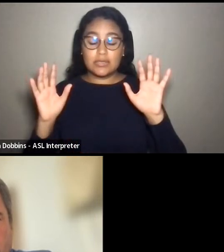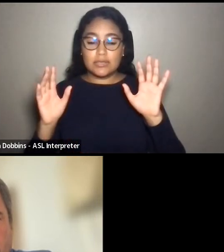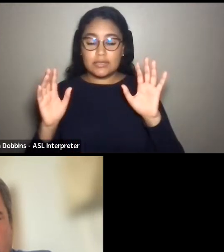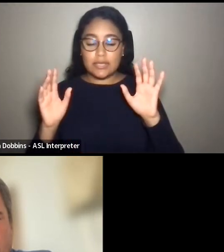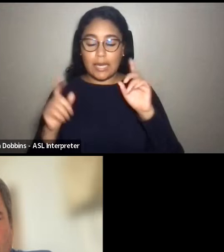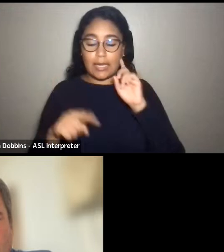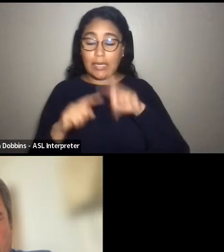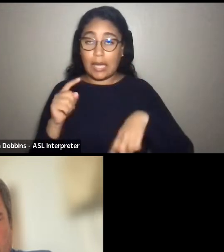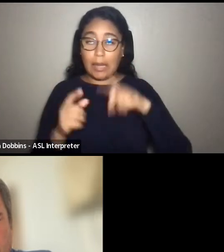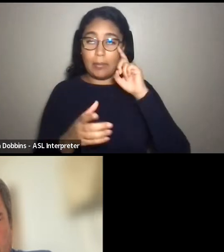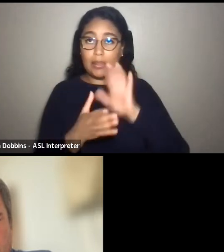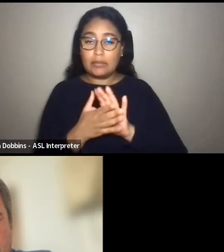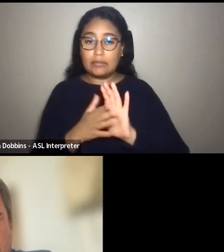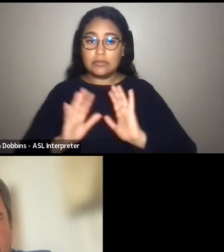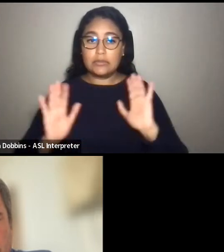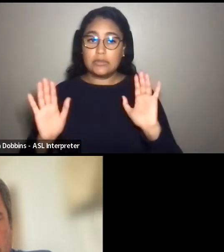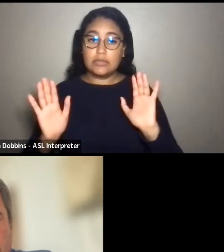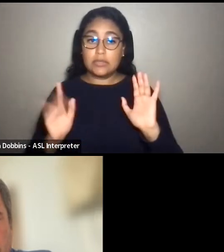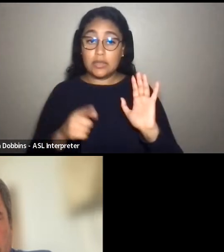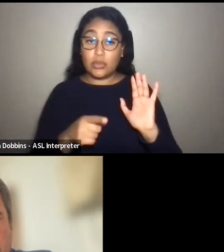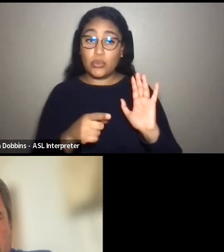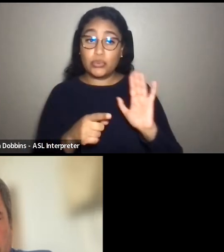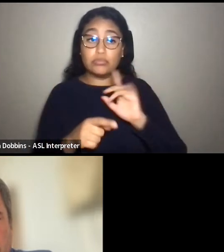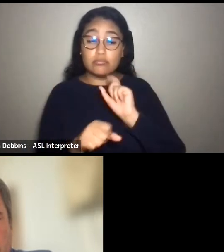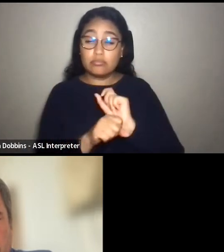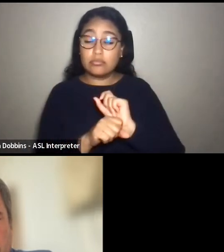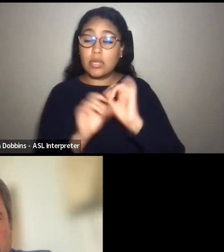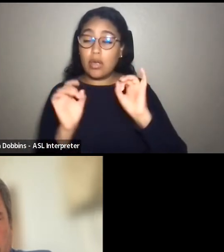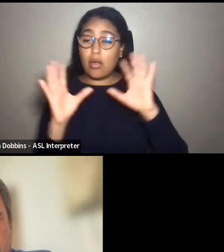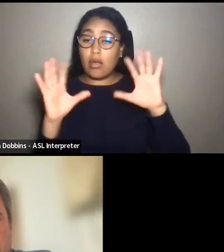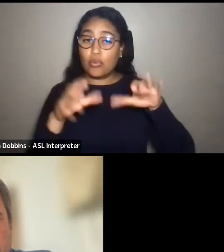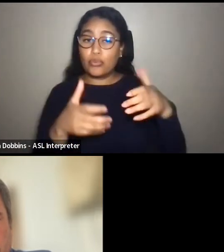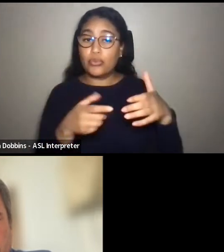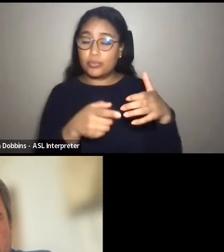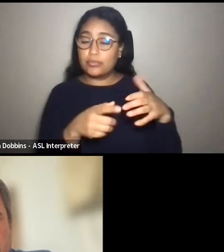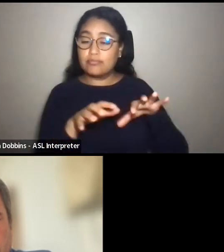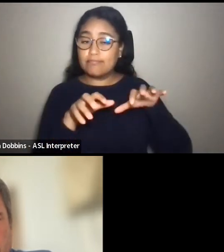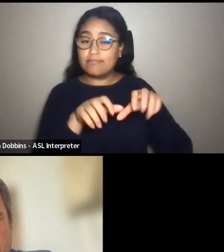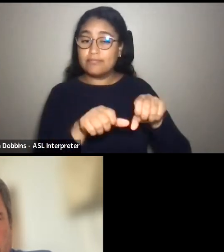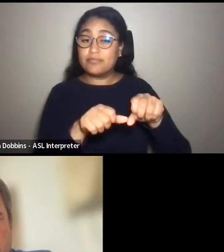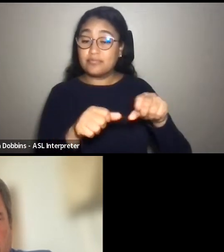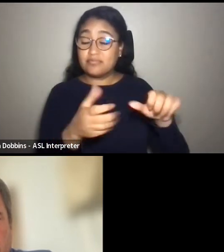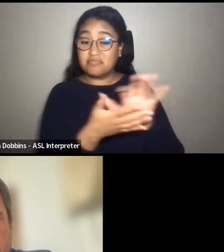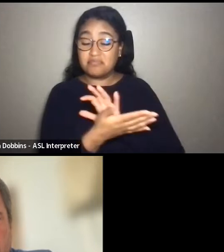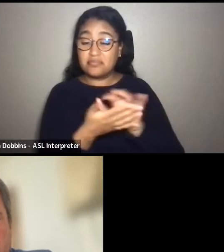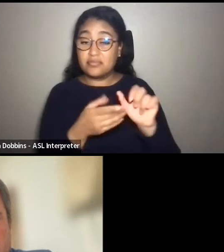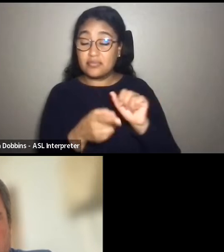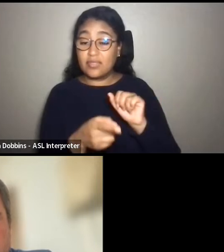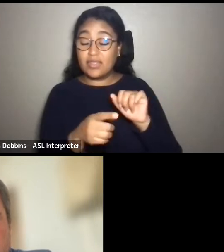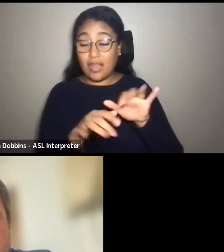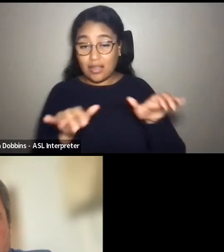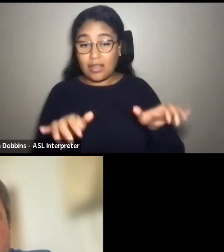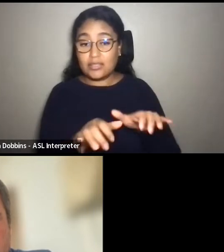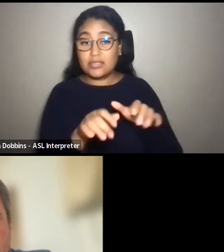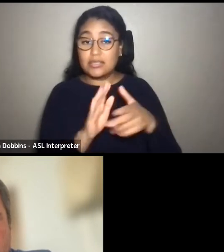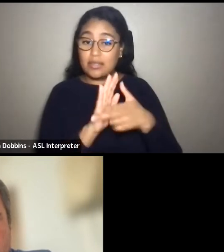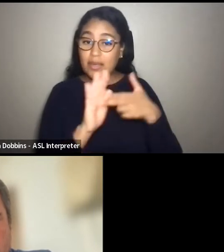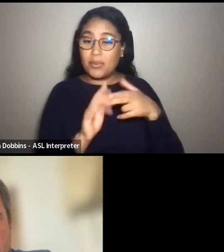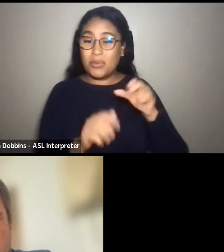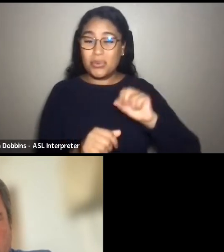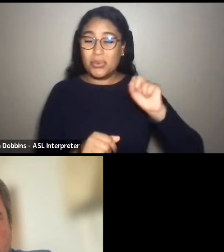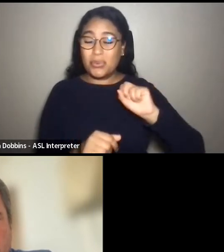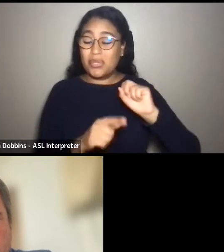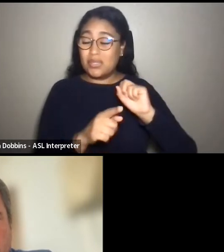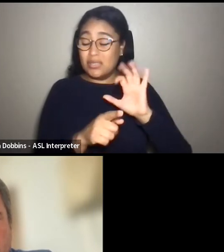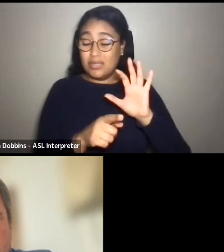unconscionable. They were acts of terrorists. And a couple of days ago, I was listening to